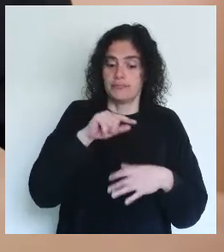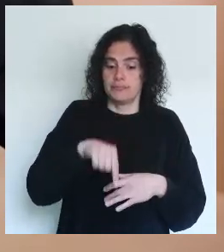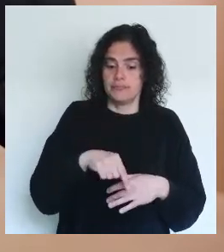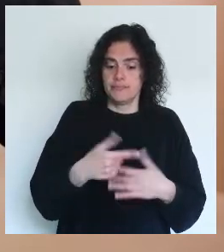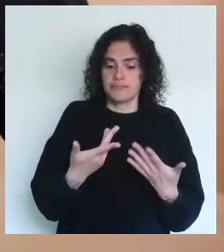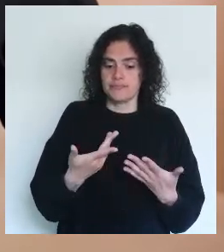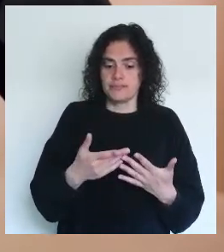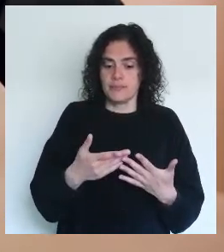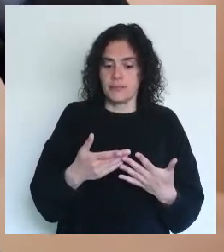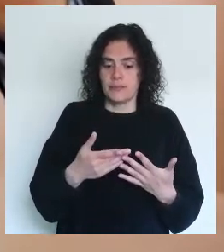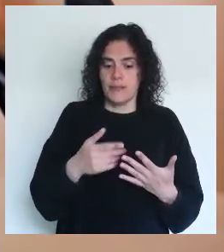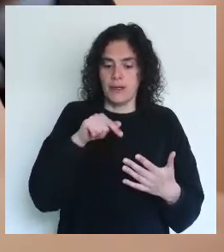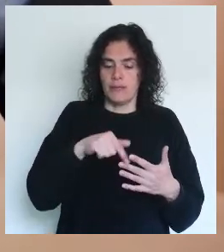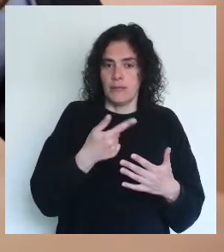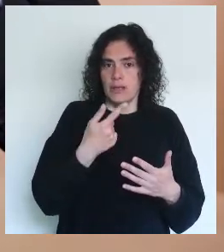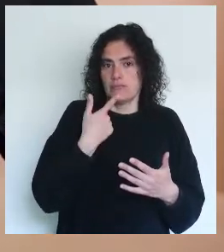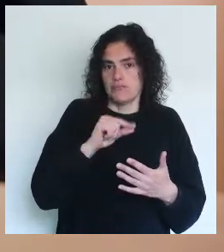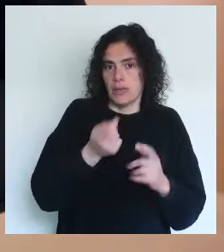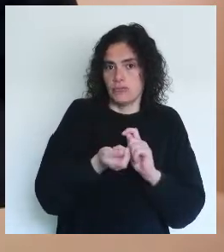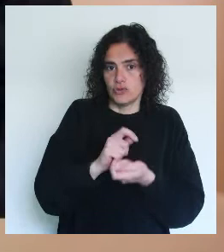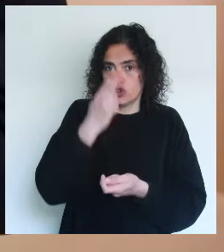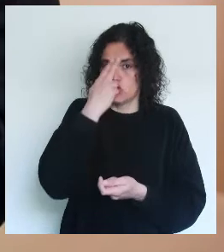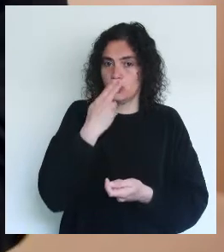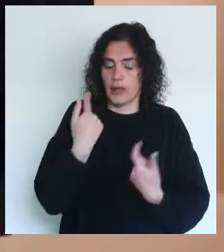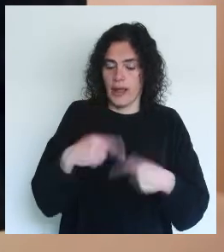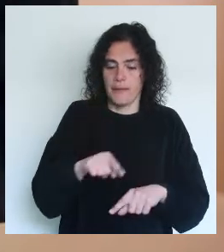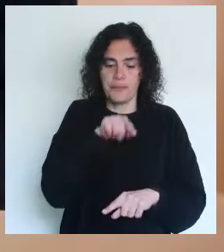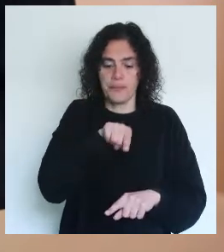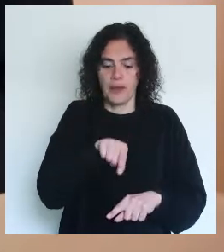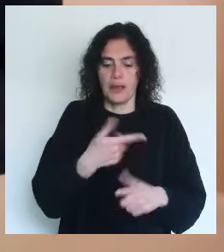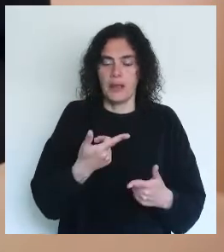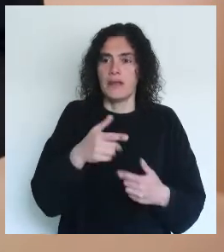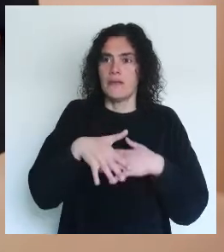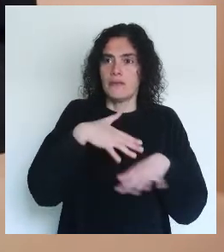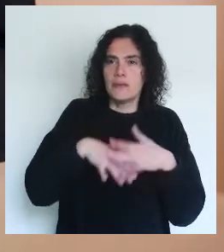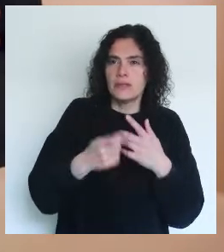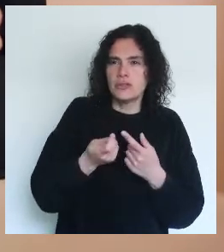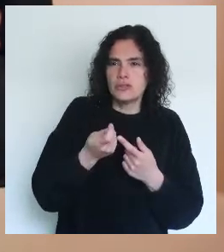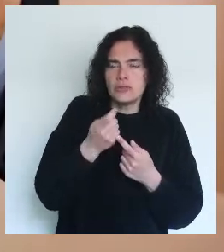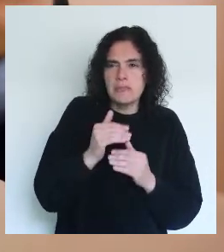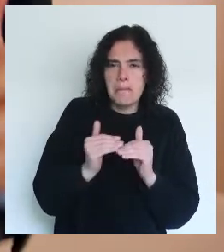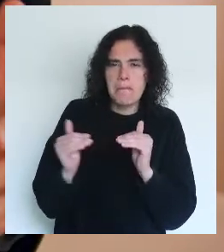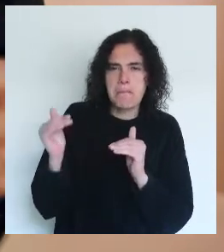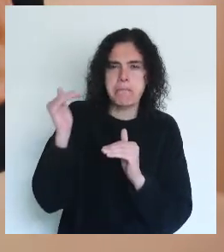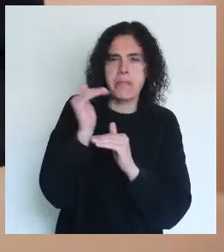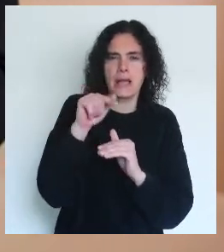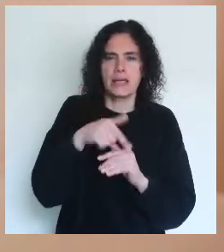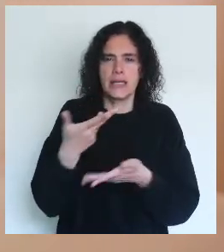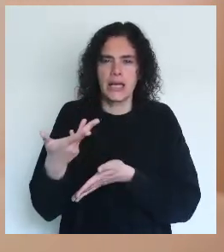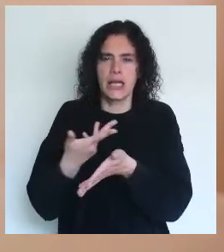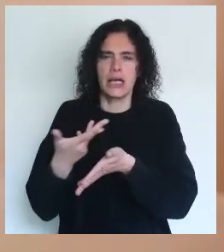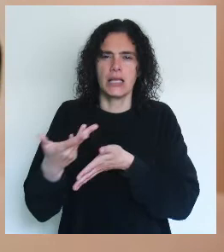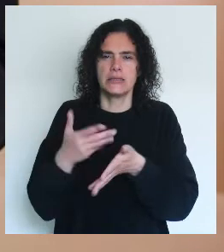historical shift and historical change. Anne Kawara was also going a little bit further in